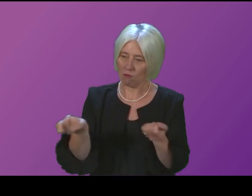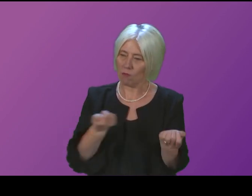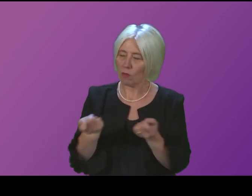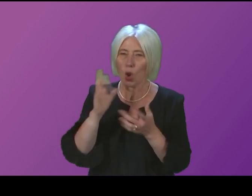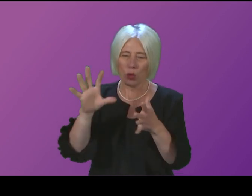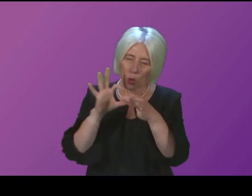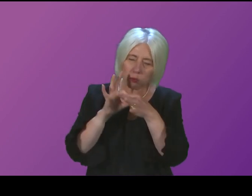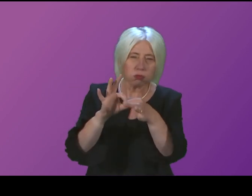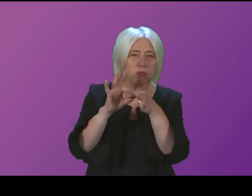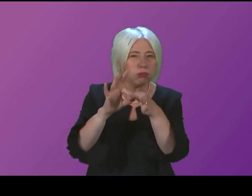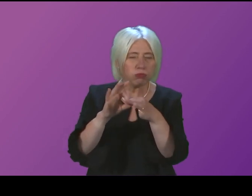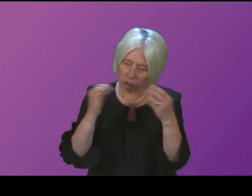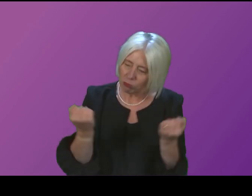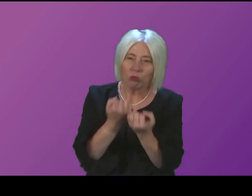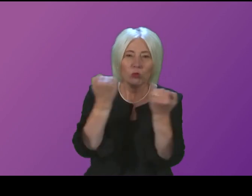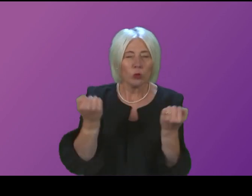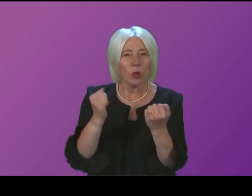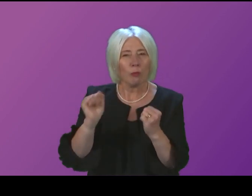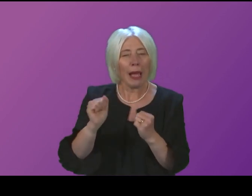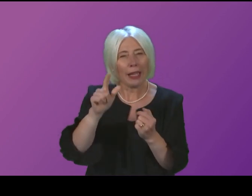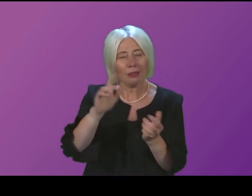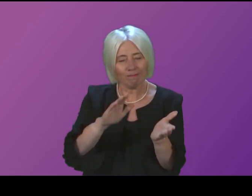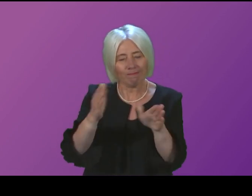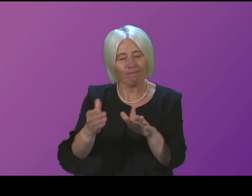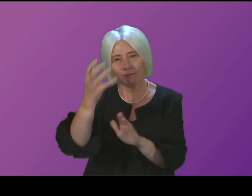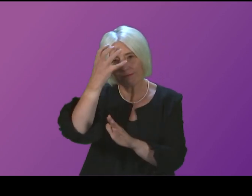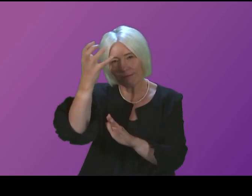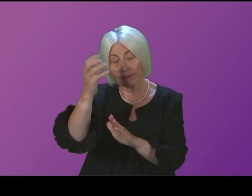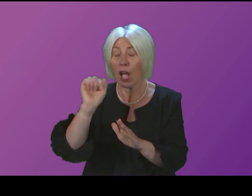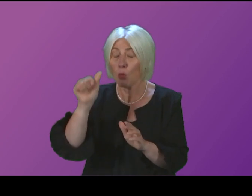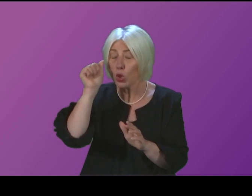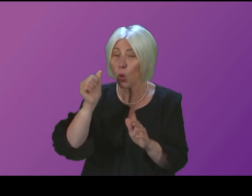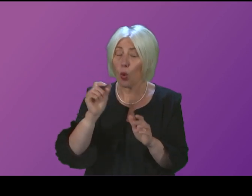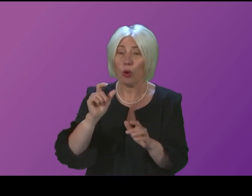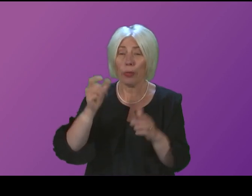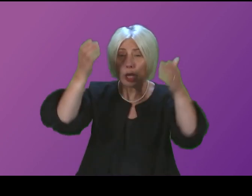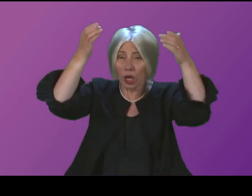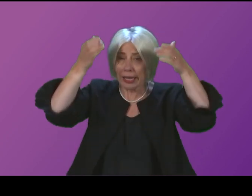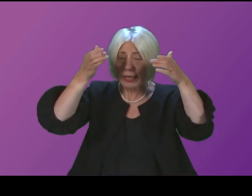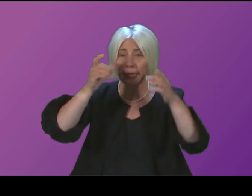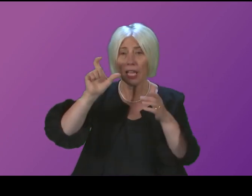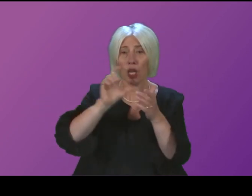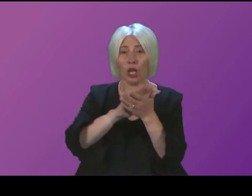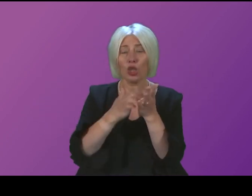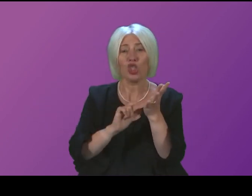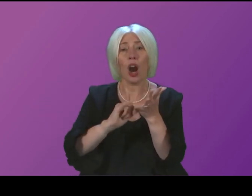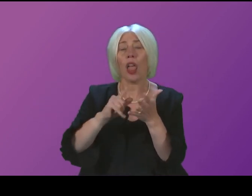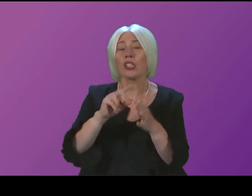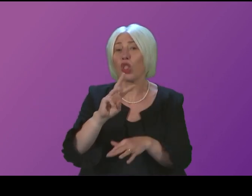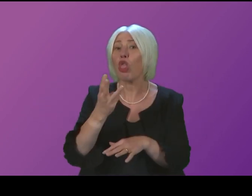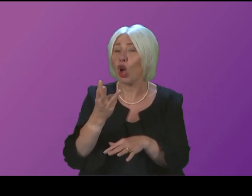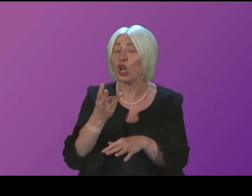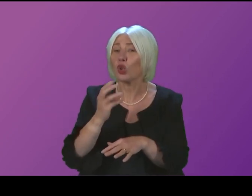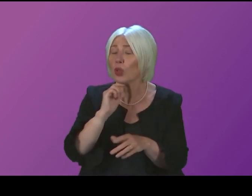to Scotland developed and strengthened by the late monarch will be continued by King Charles III. You, sir, became the